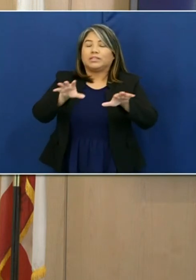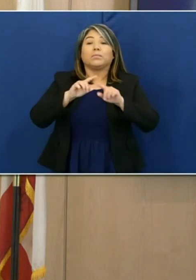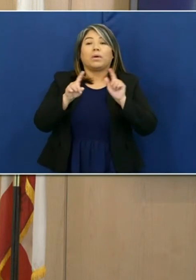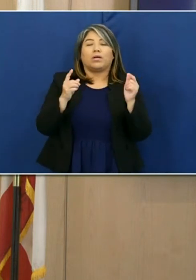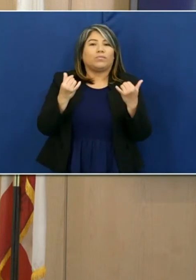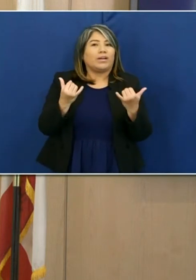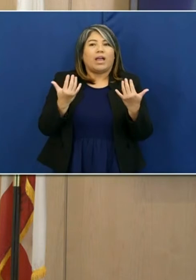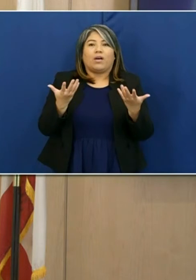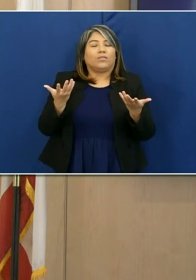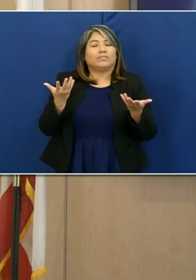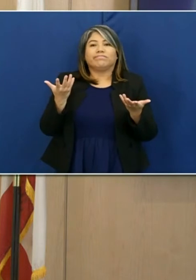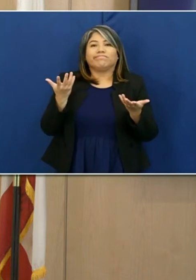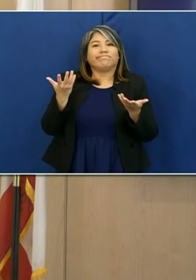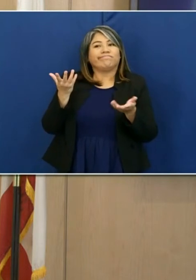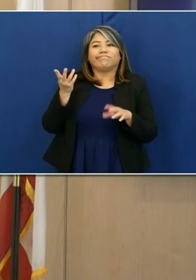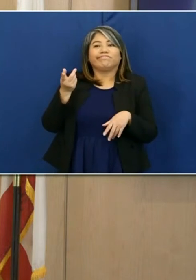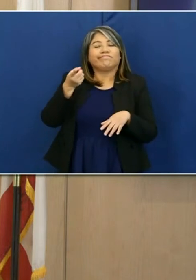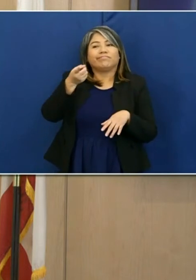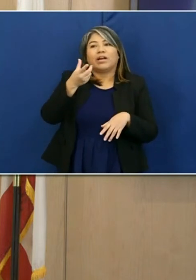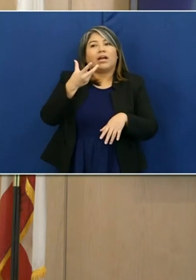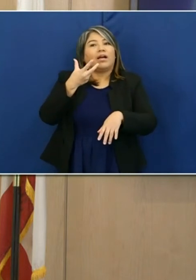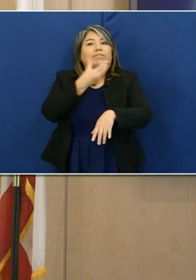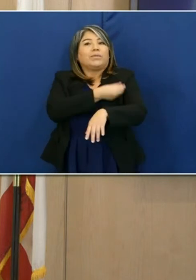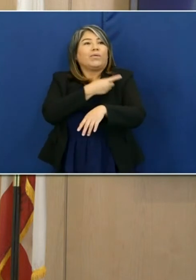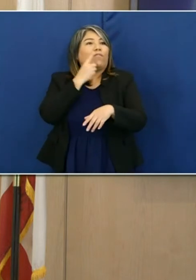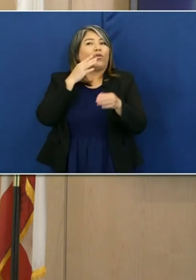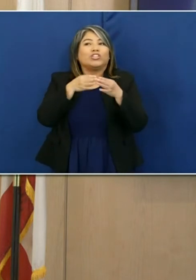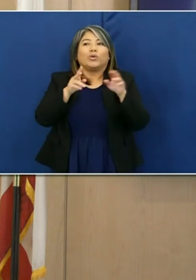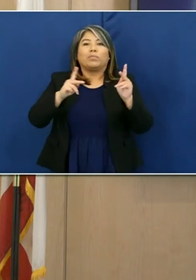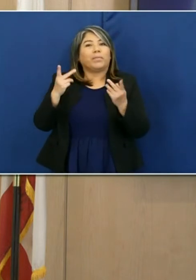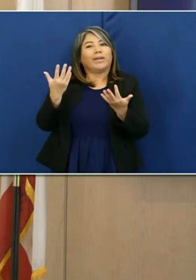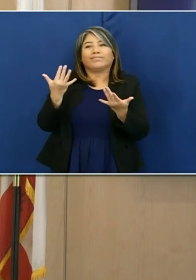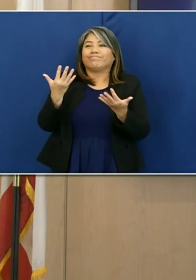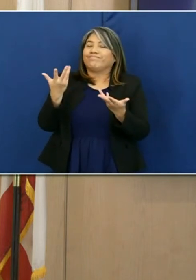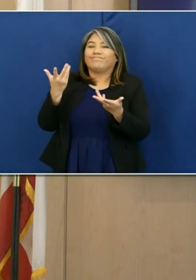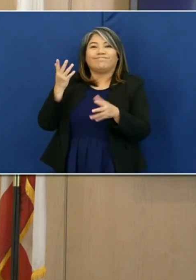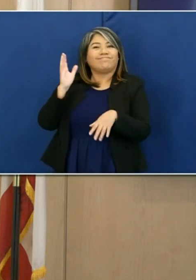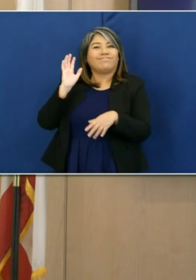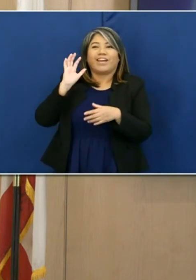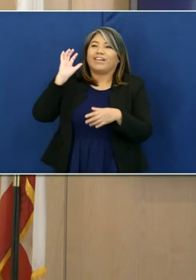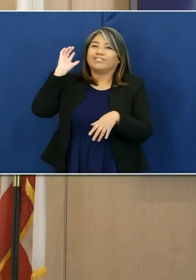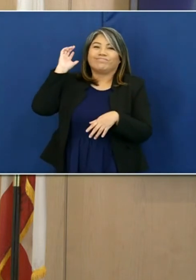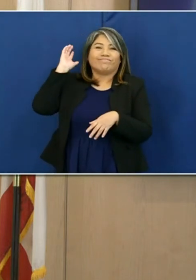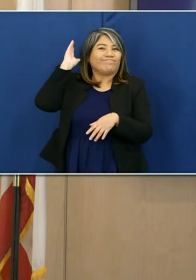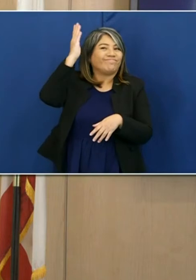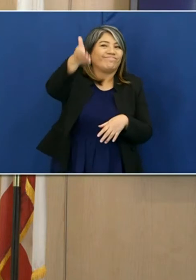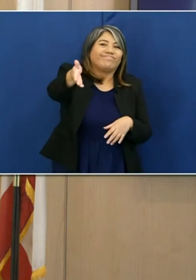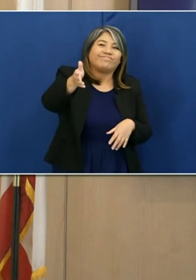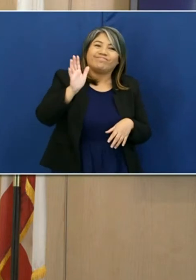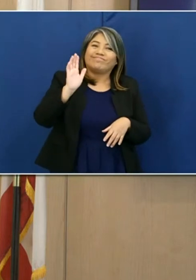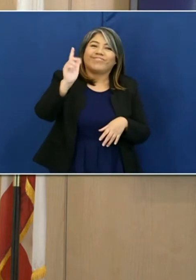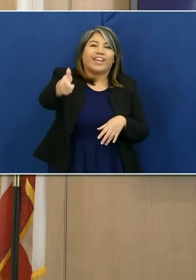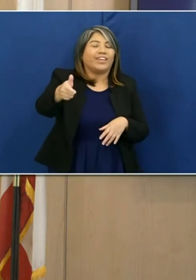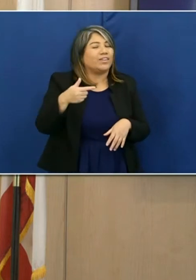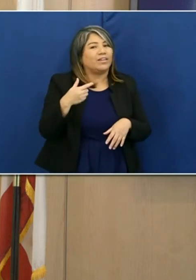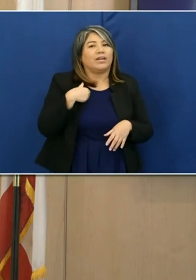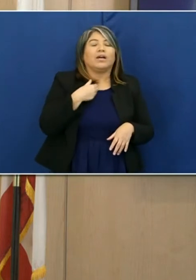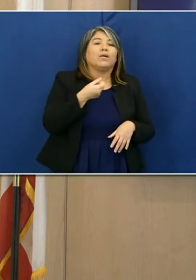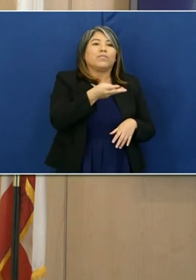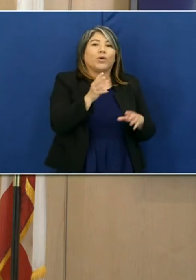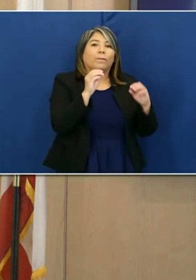ways away from vaccinations available for the general public. We have a number of tiers that we have to get through before we